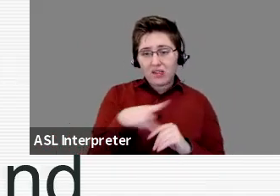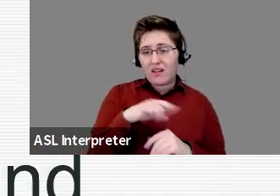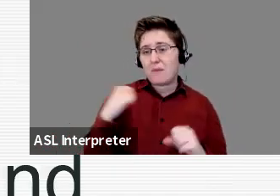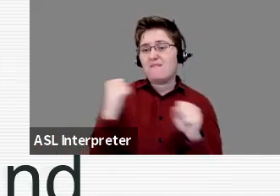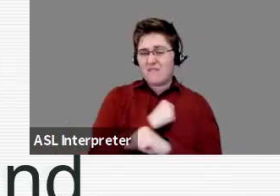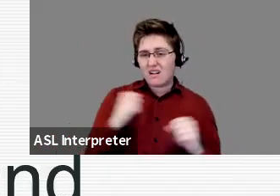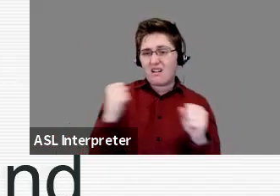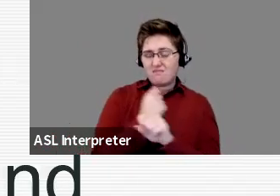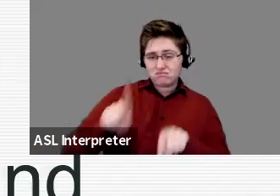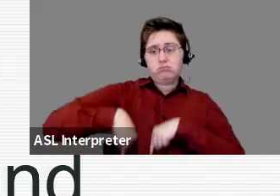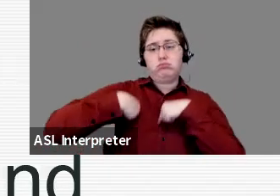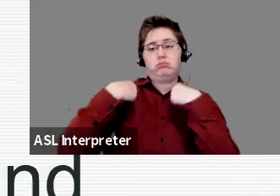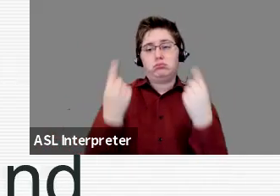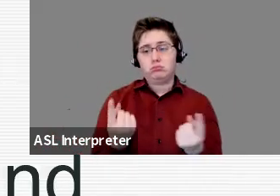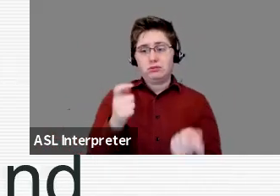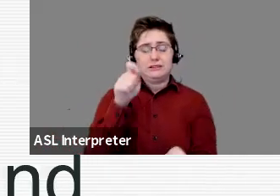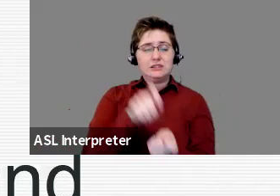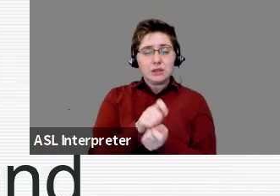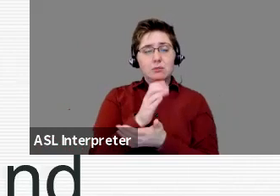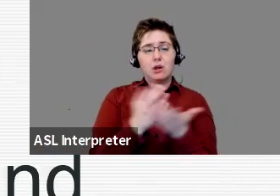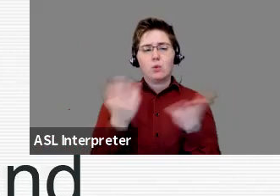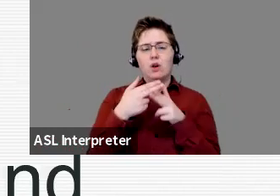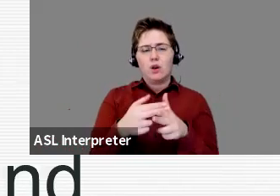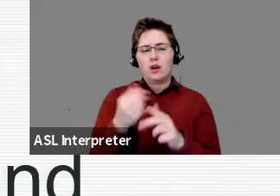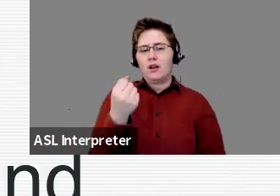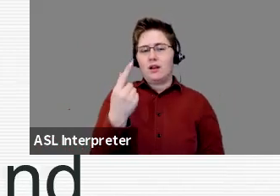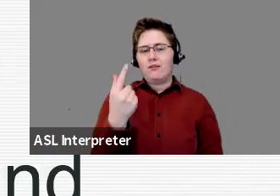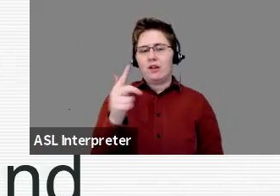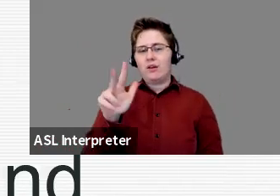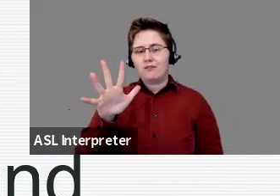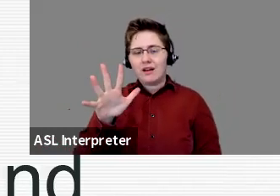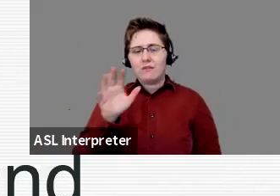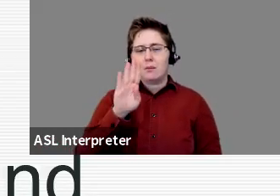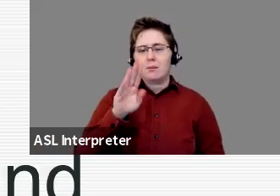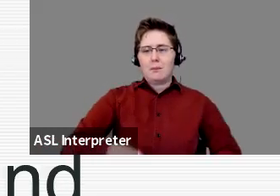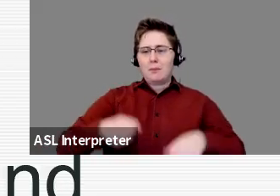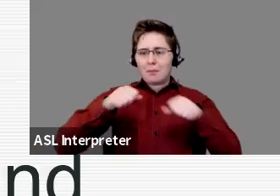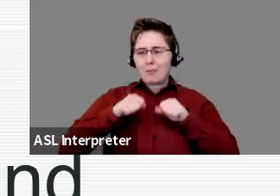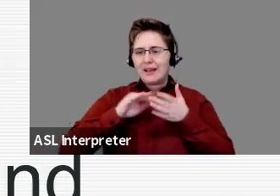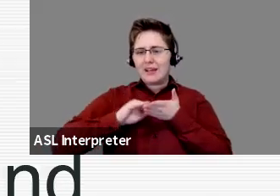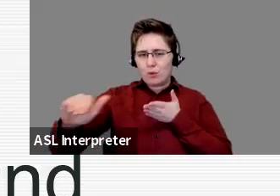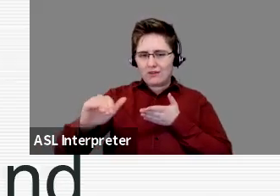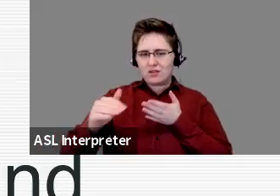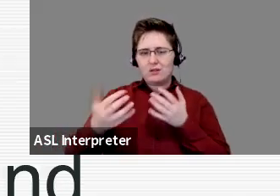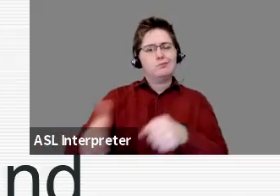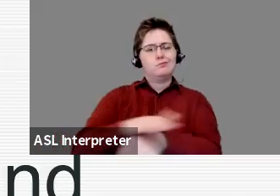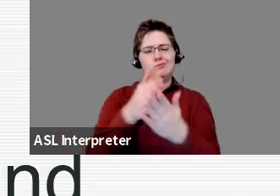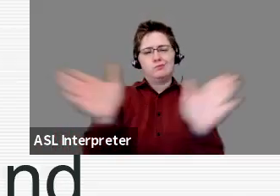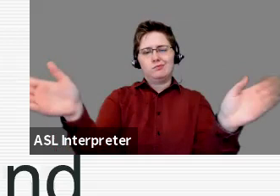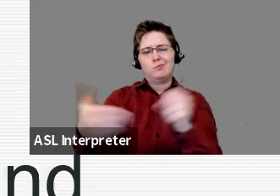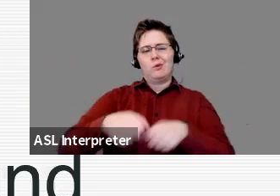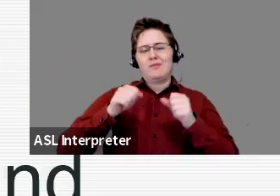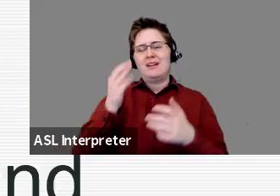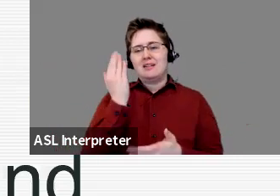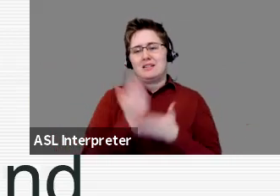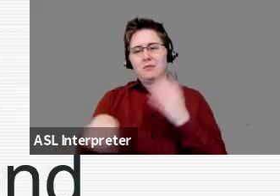for a long time is certain aspects of what are called 1135 blanket waivers. Some of you on this, in this presentation might be